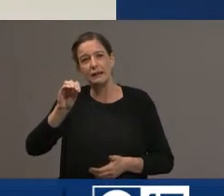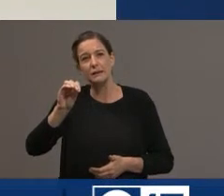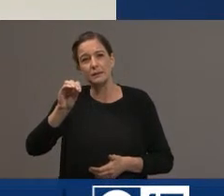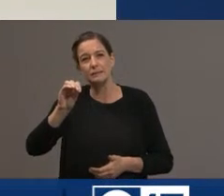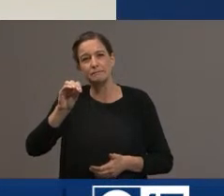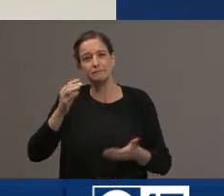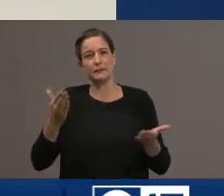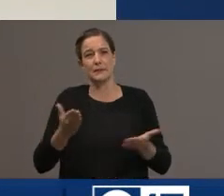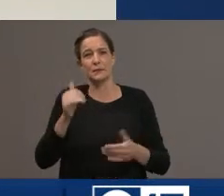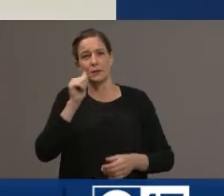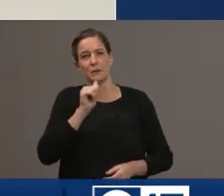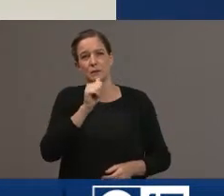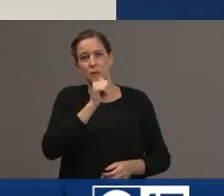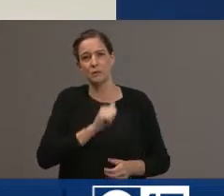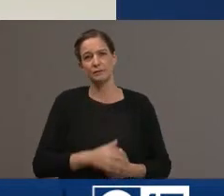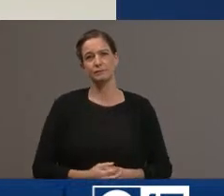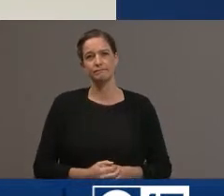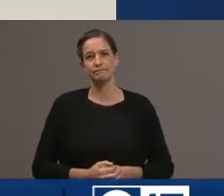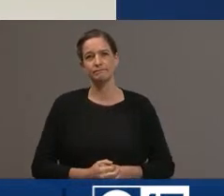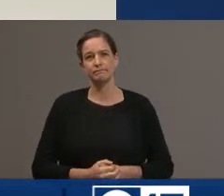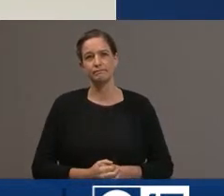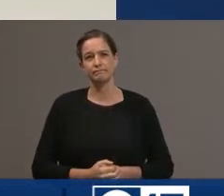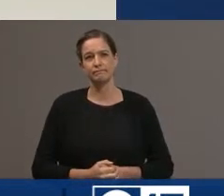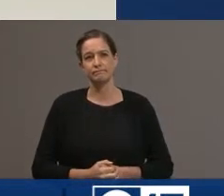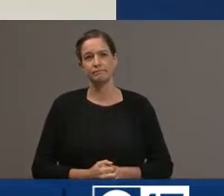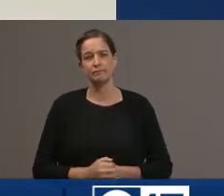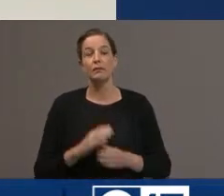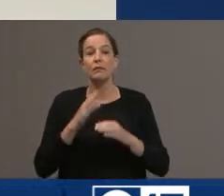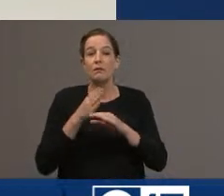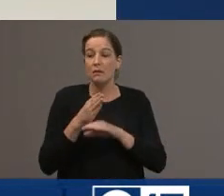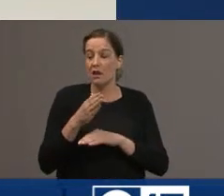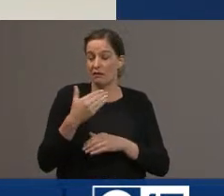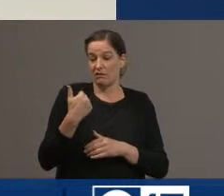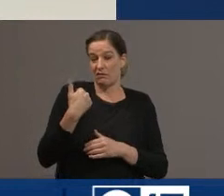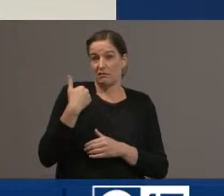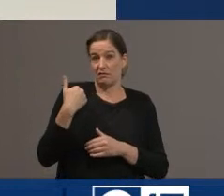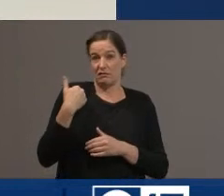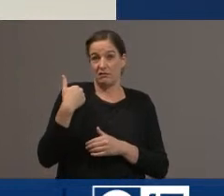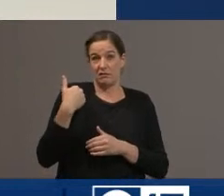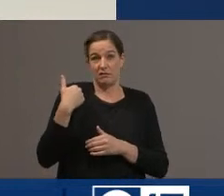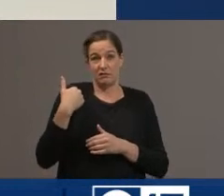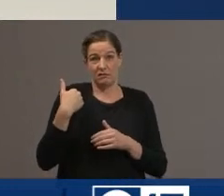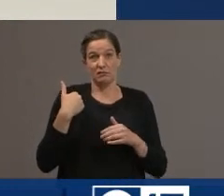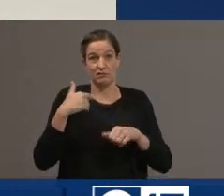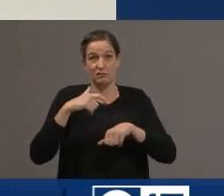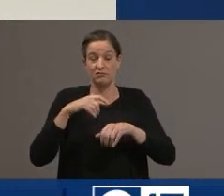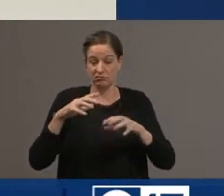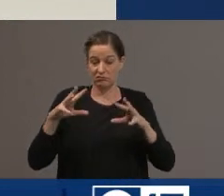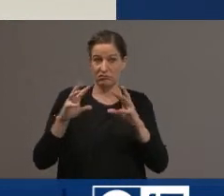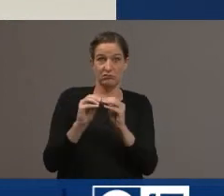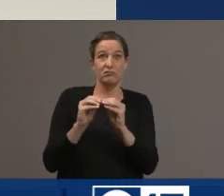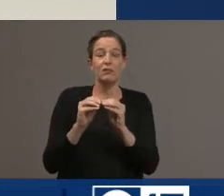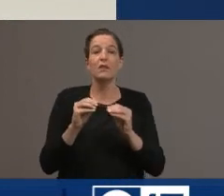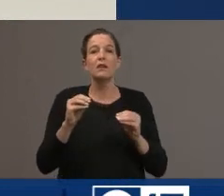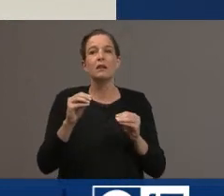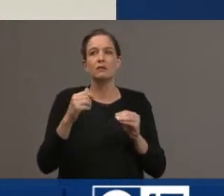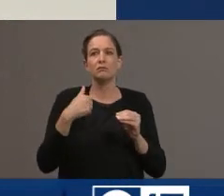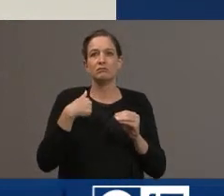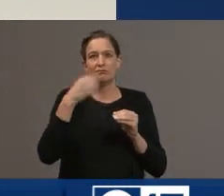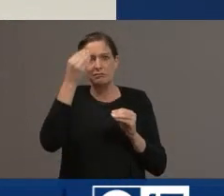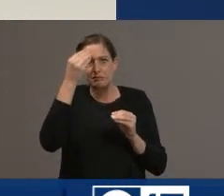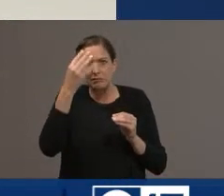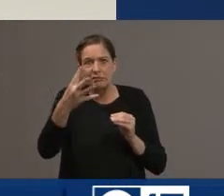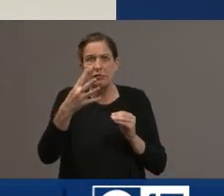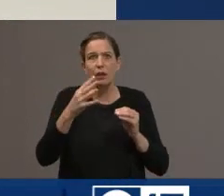Now, at the last press conference, I said that our numbers were going in the wrong direction, and they continue to go in